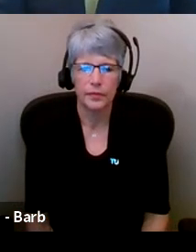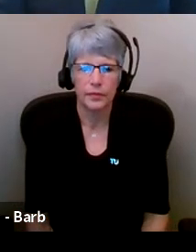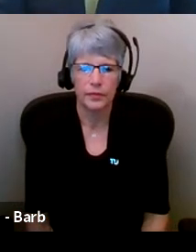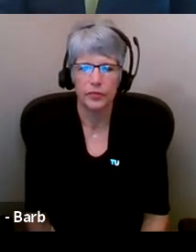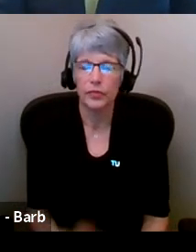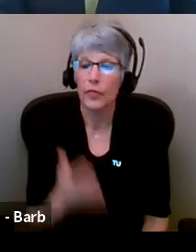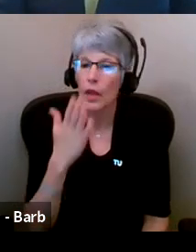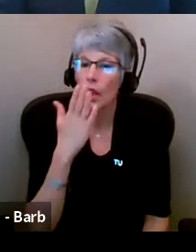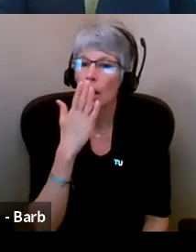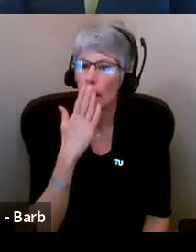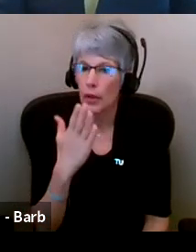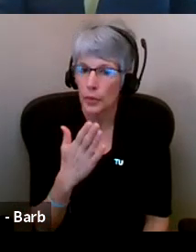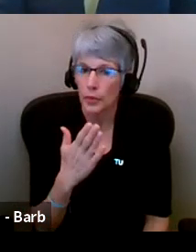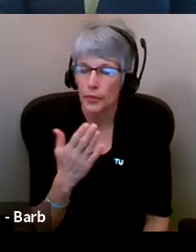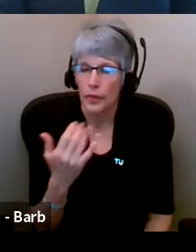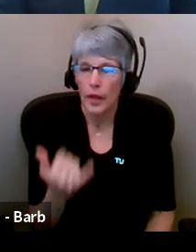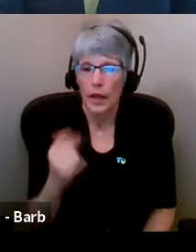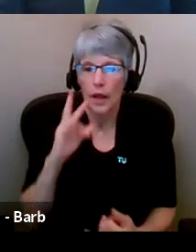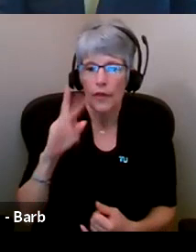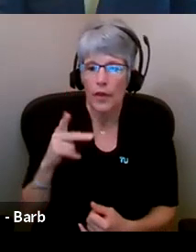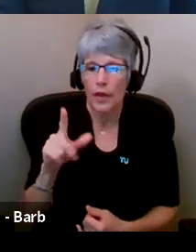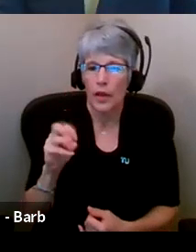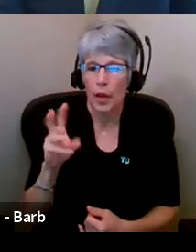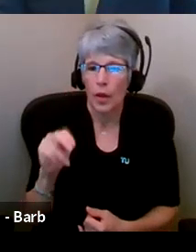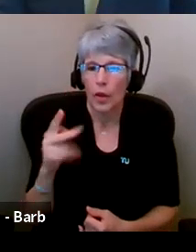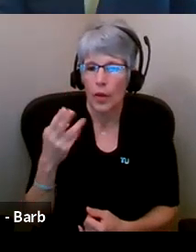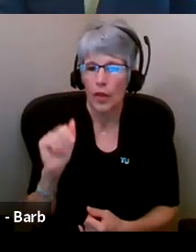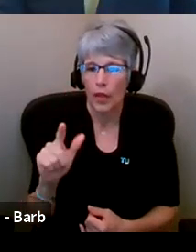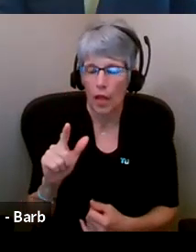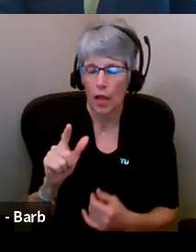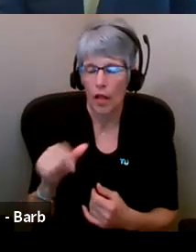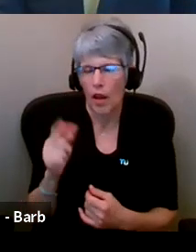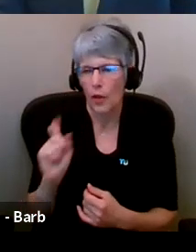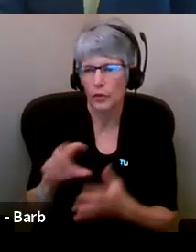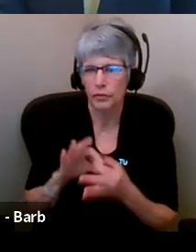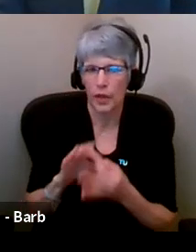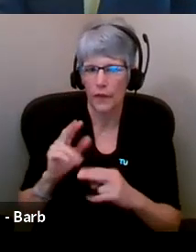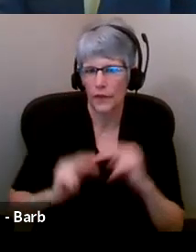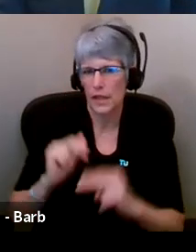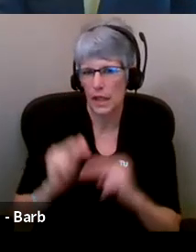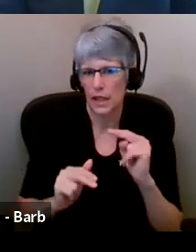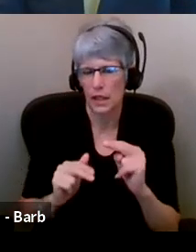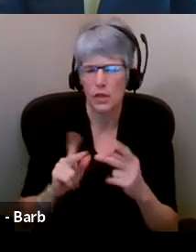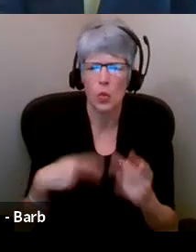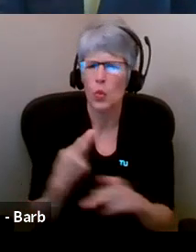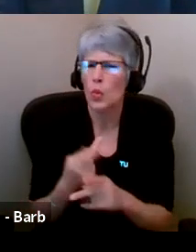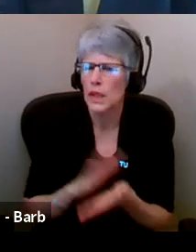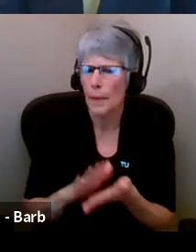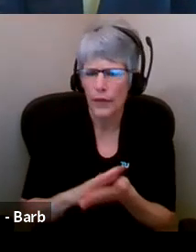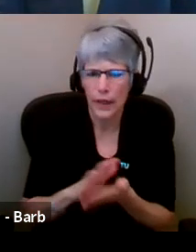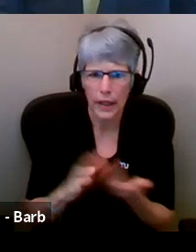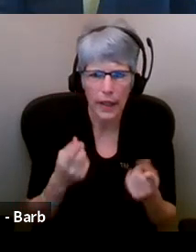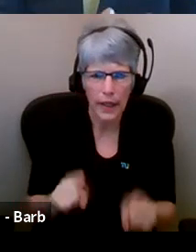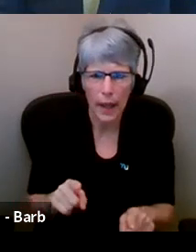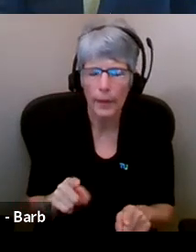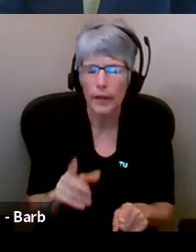Thank you. I'll go back to Vice President Lowenthal with an additional question about our facilities. What type of cleaning is taking place across campus?